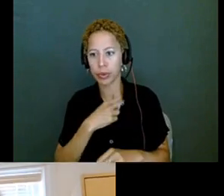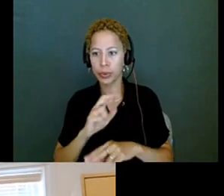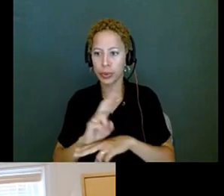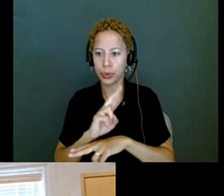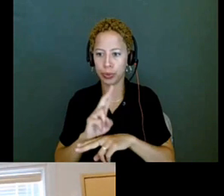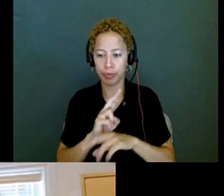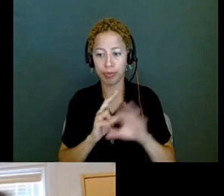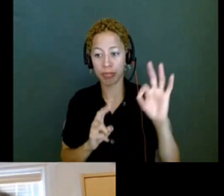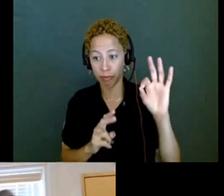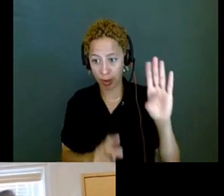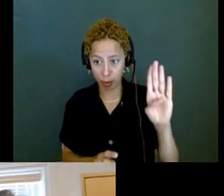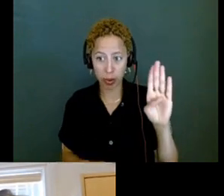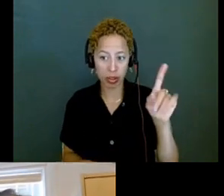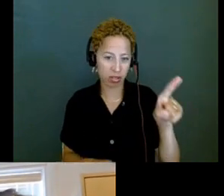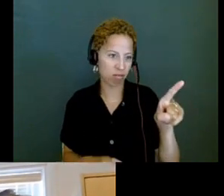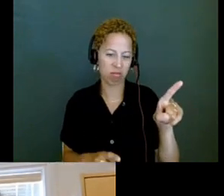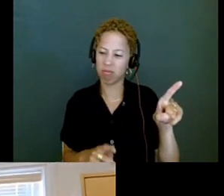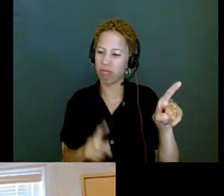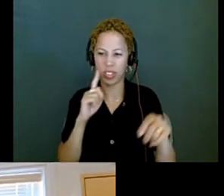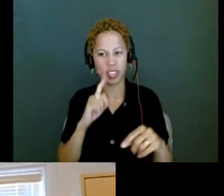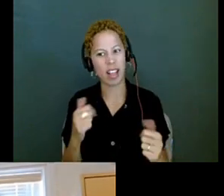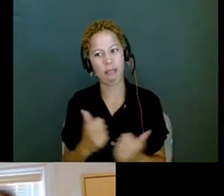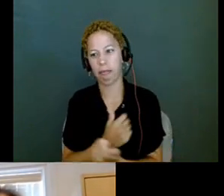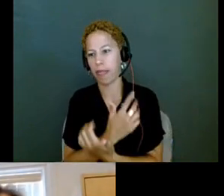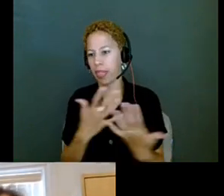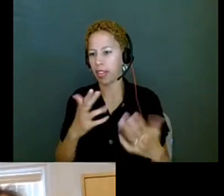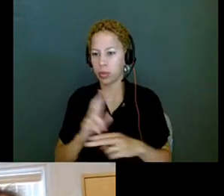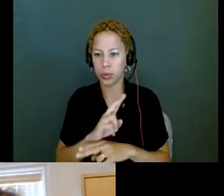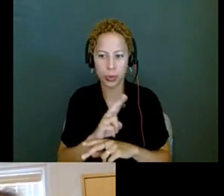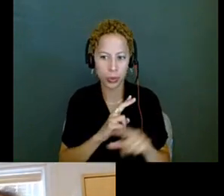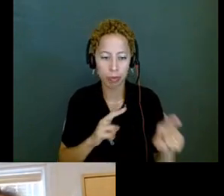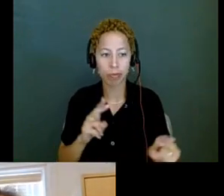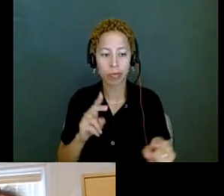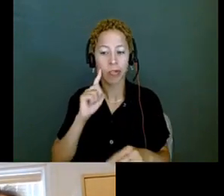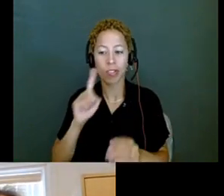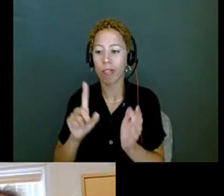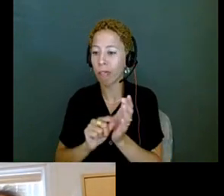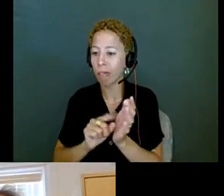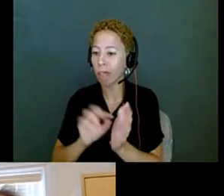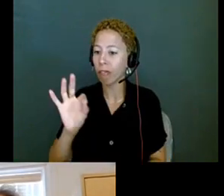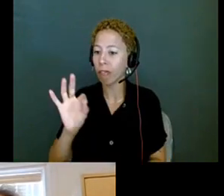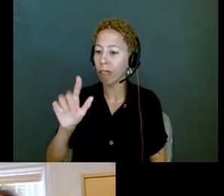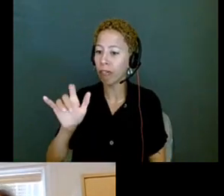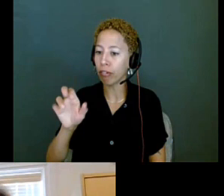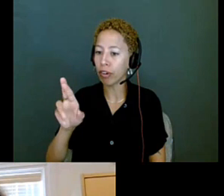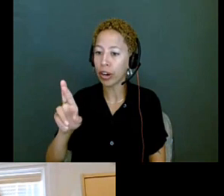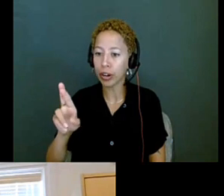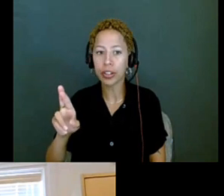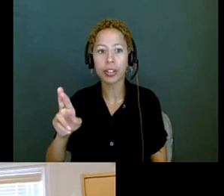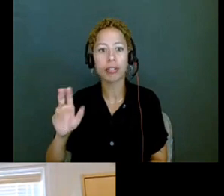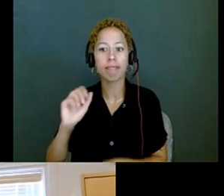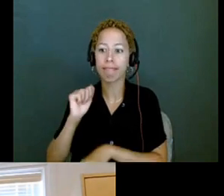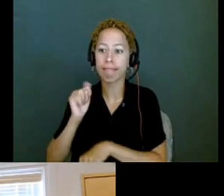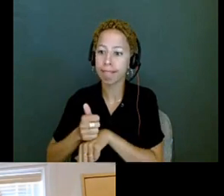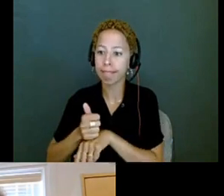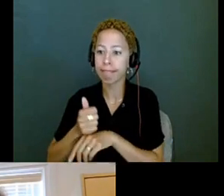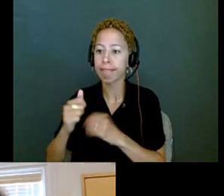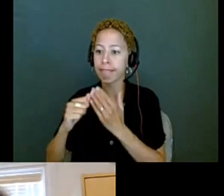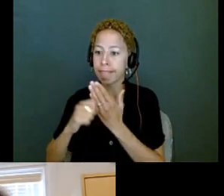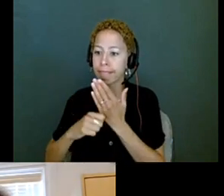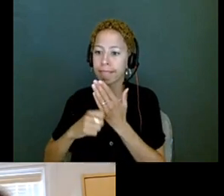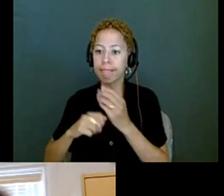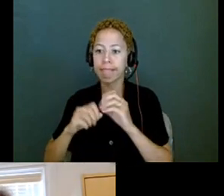we use for just about everything. We use it for our flyers. So we'll create a flyer and we may e-blast it